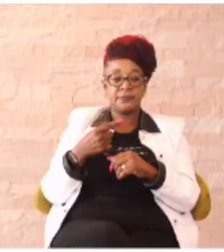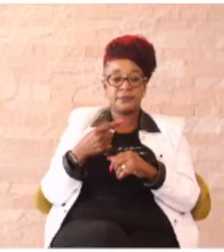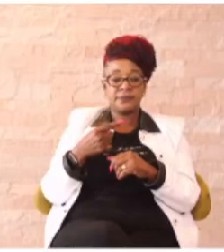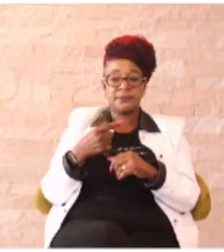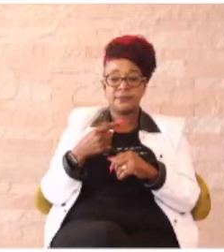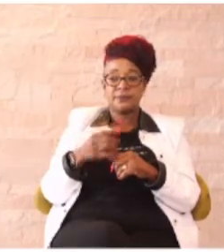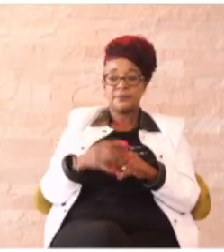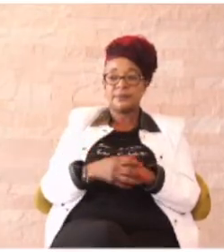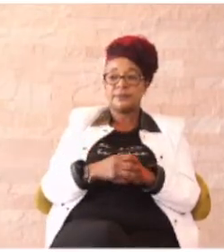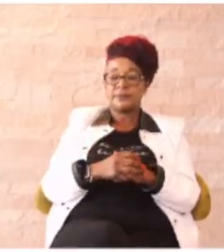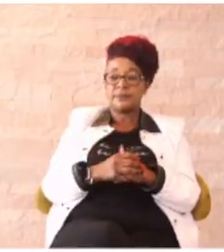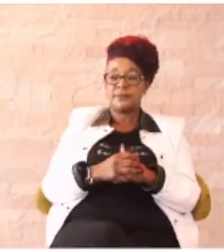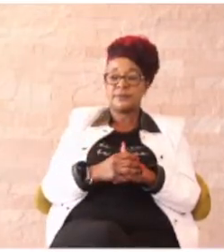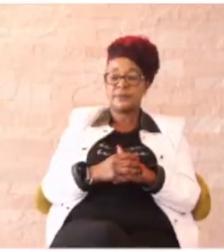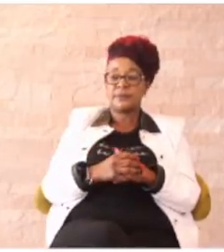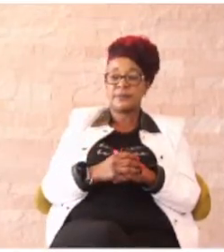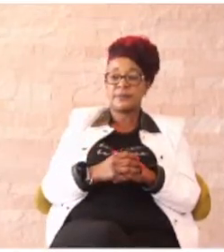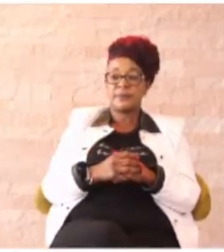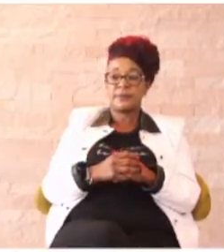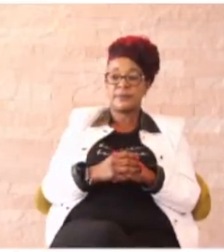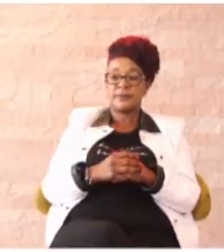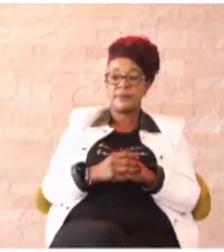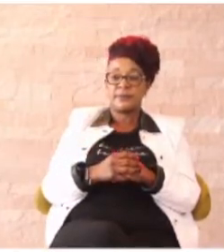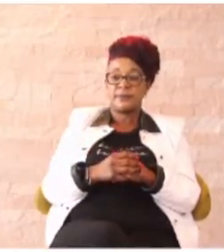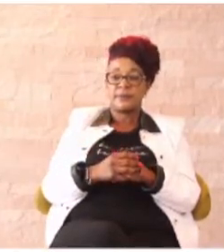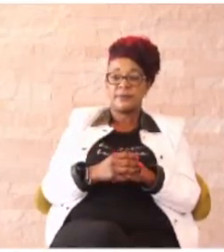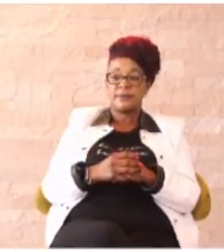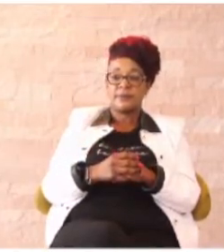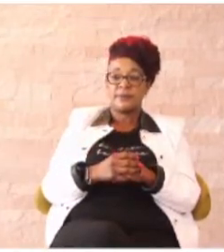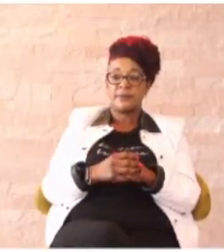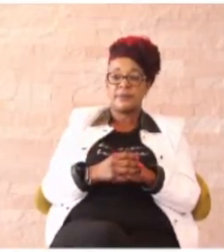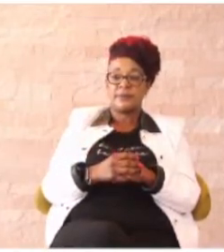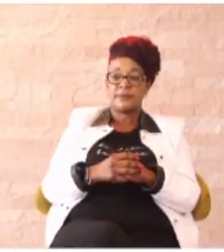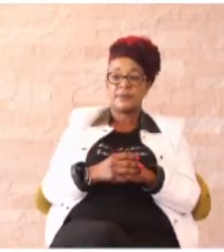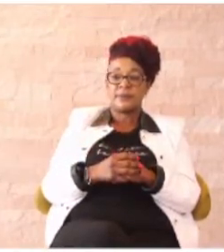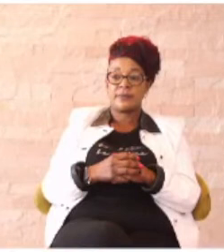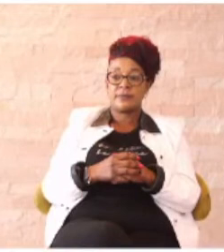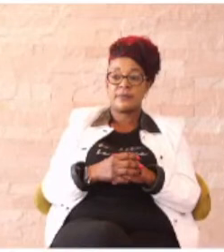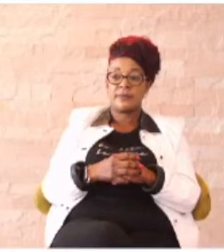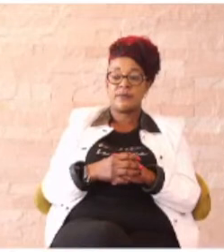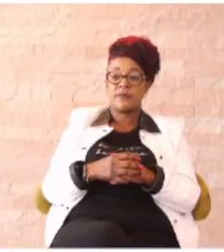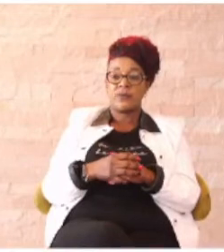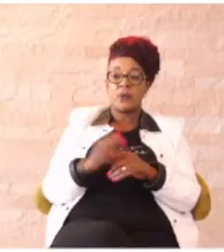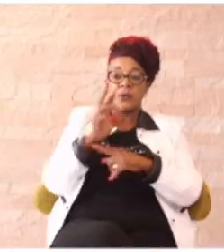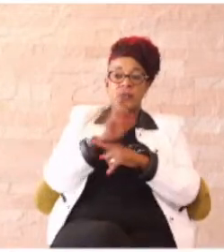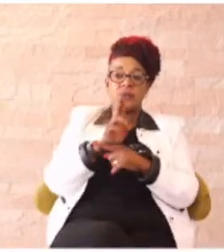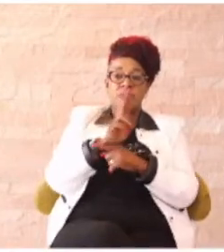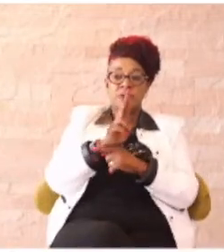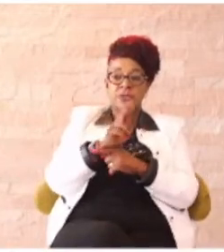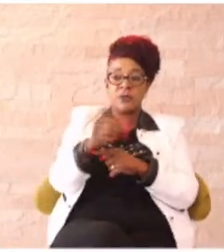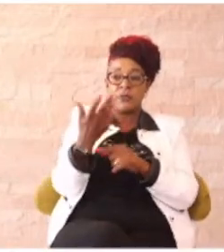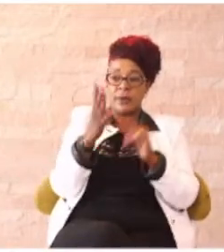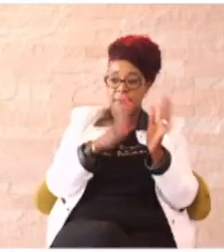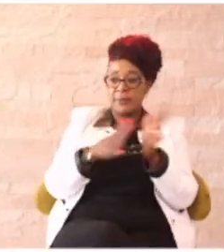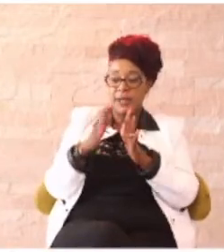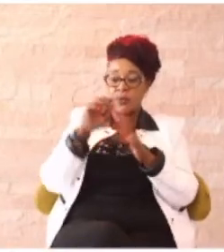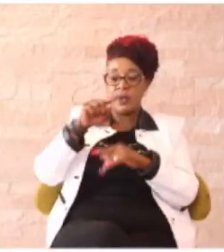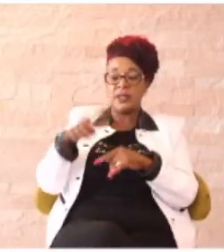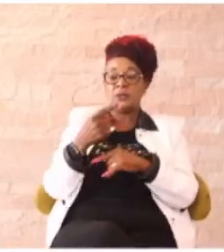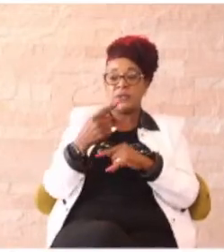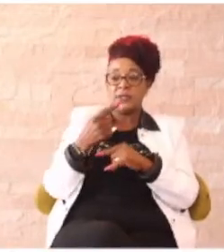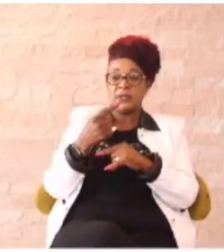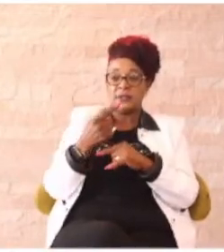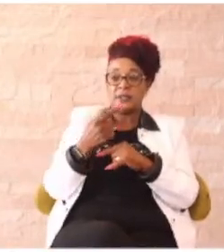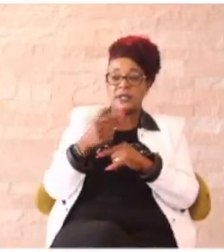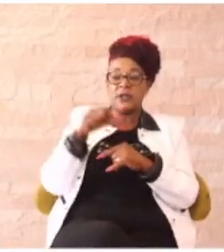Okay, I can use this one. Annually we plan 1,000, and in